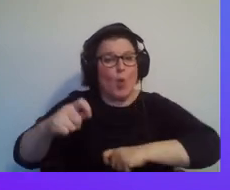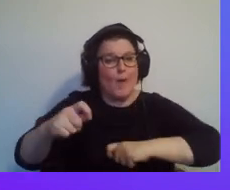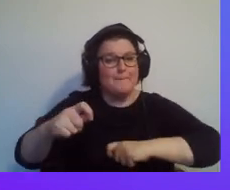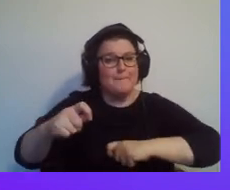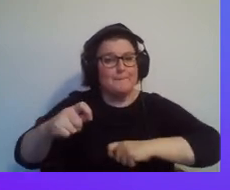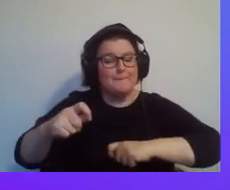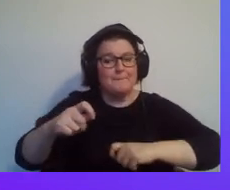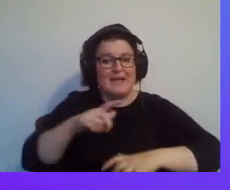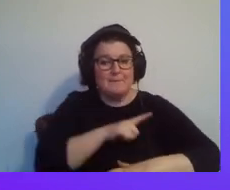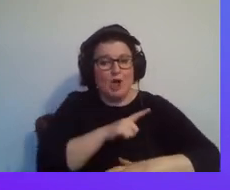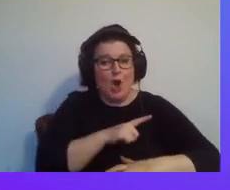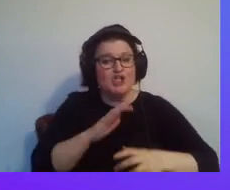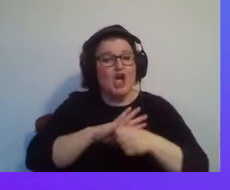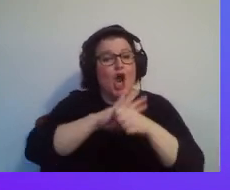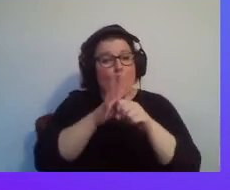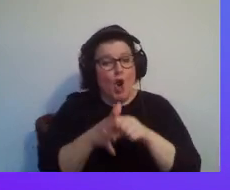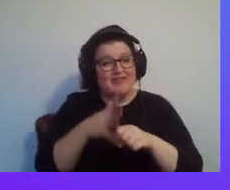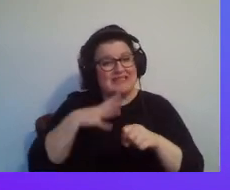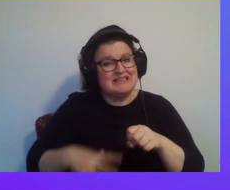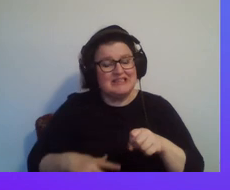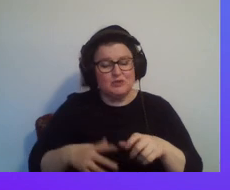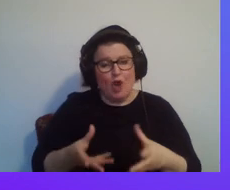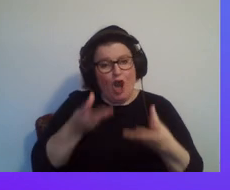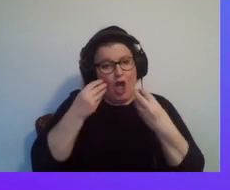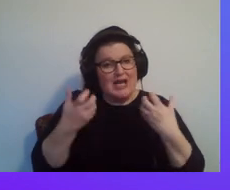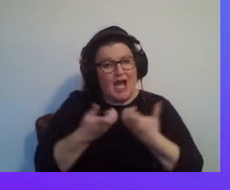getting over COVID and also going